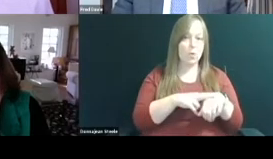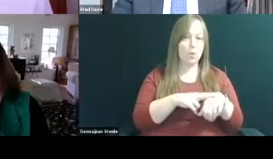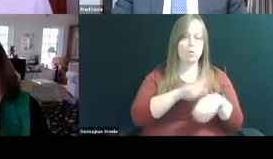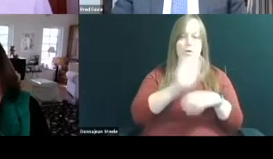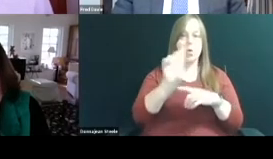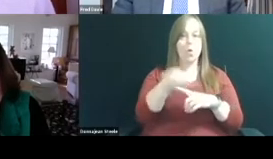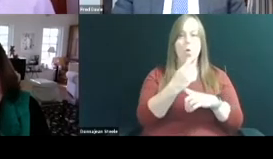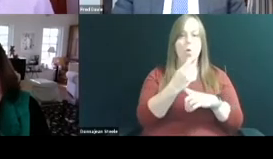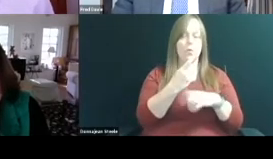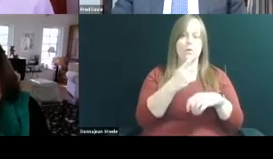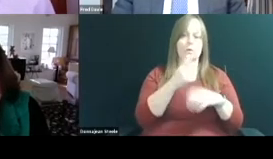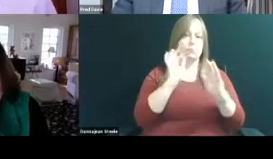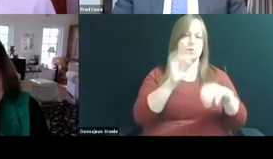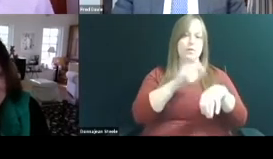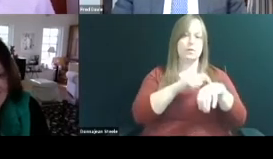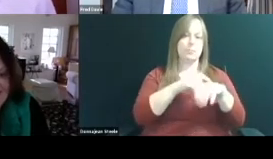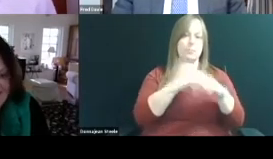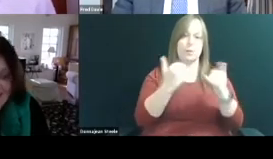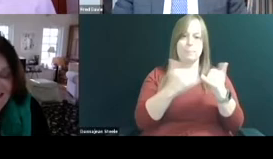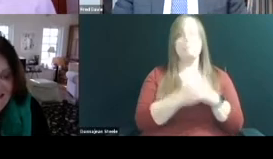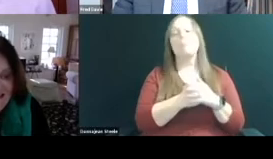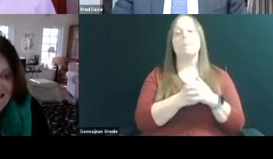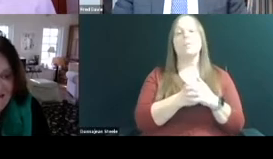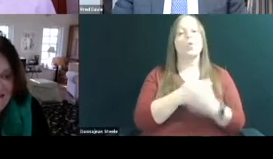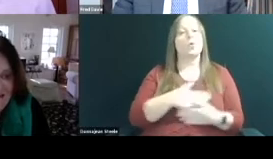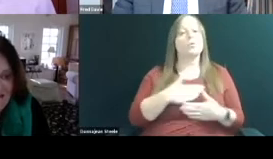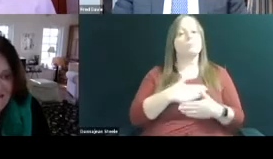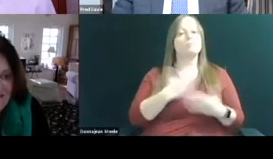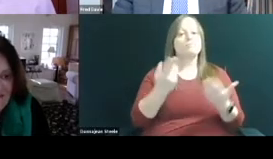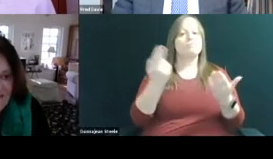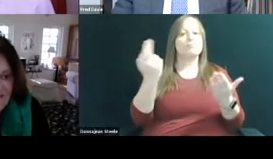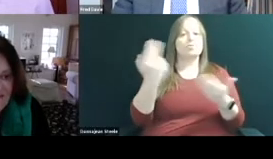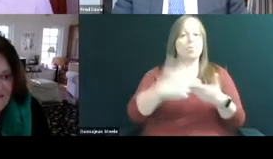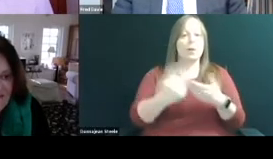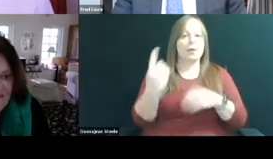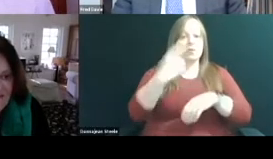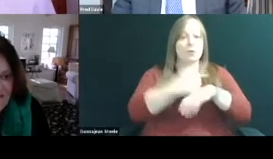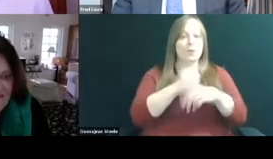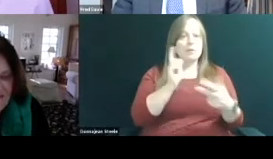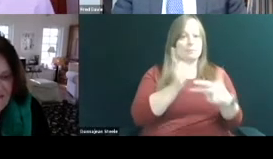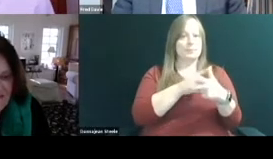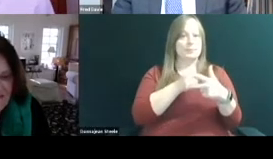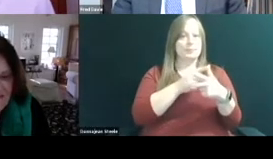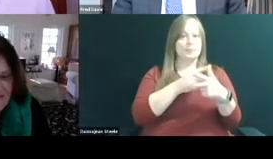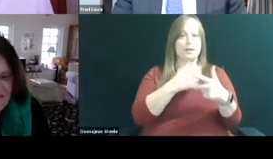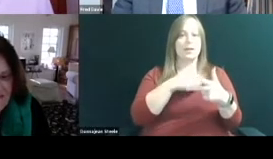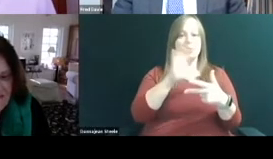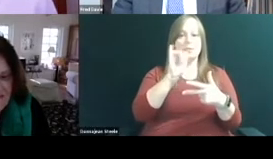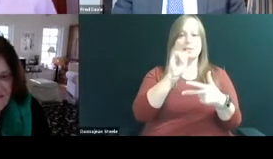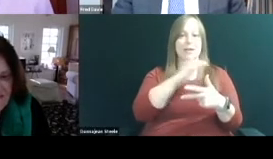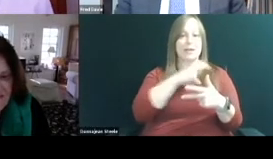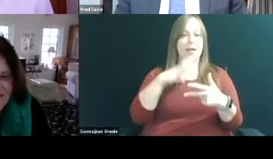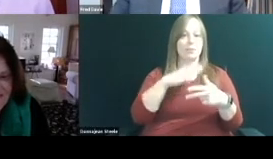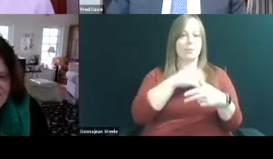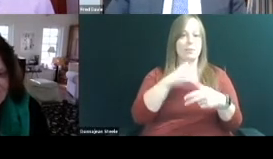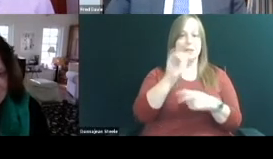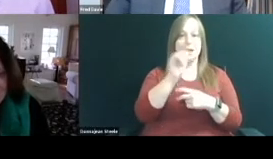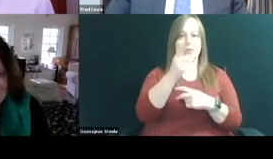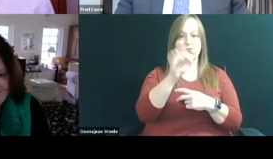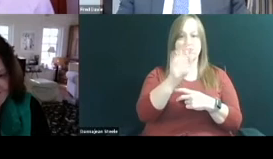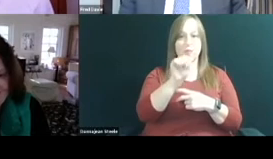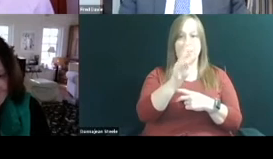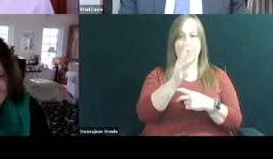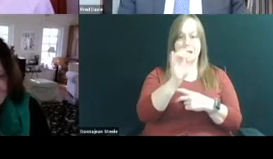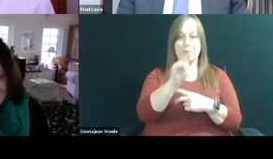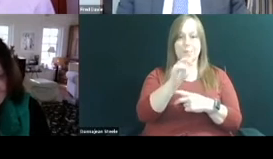always timely and especially so now. So joining us today, we have City Council member Adrian Adams